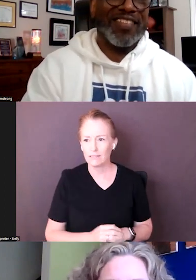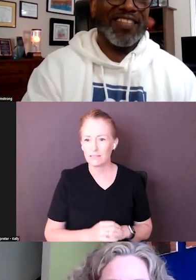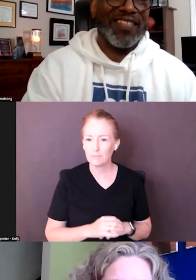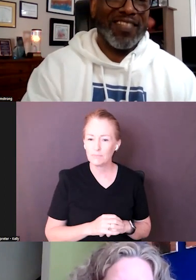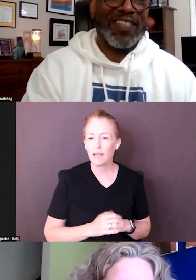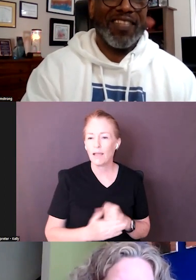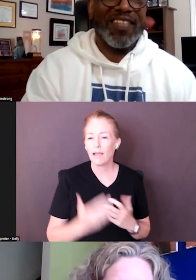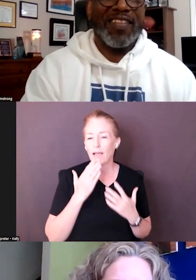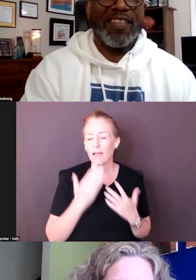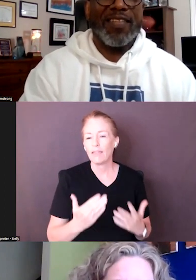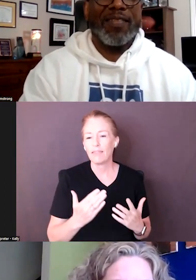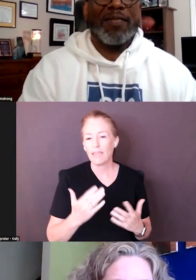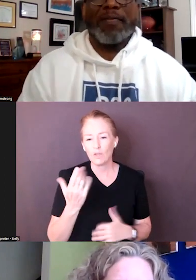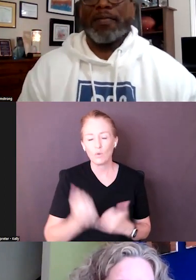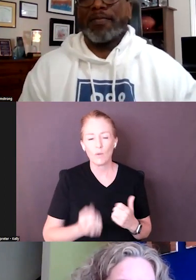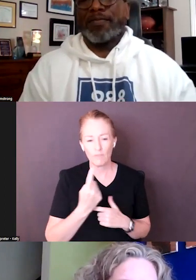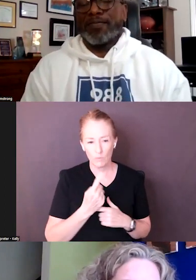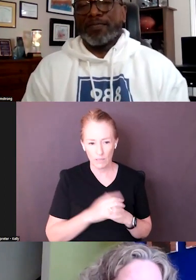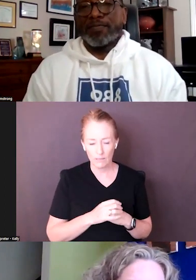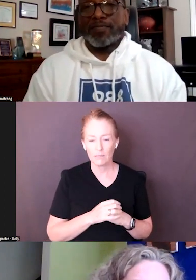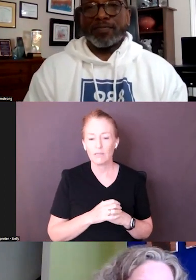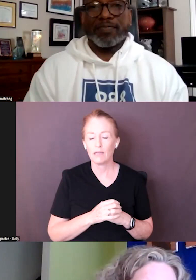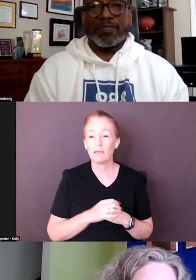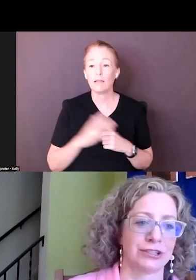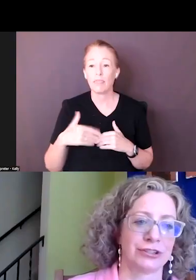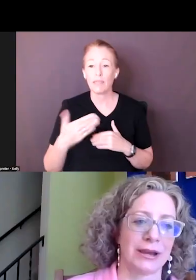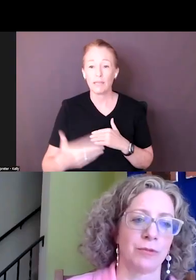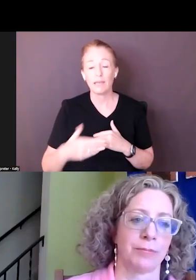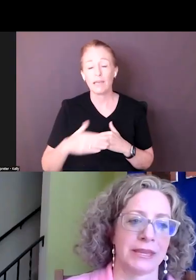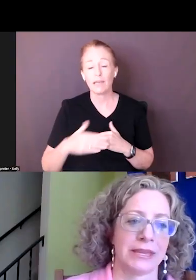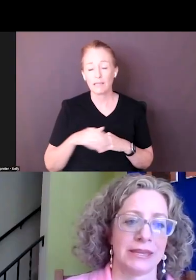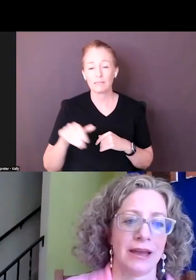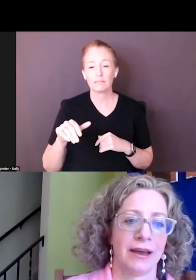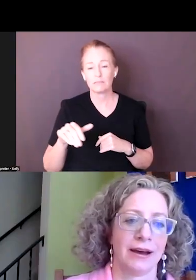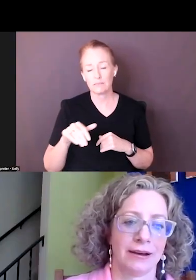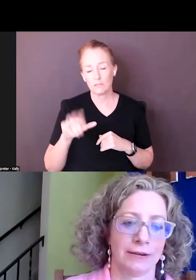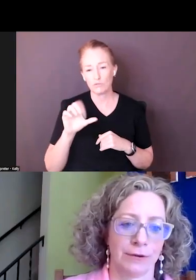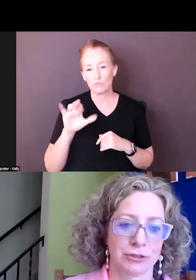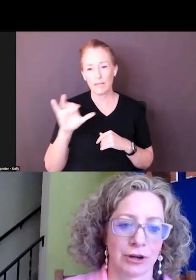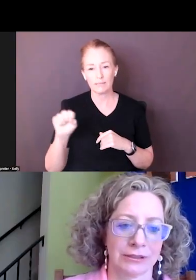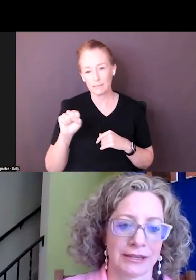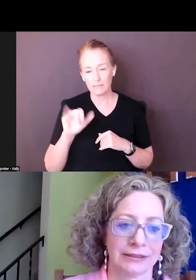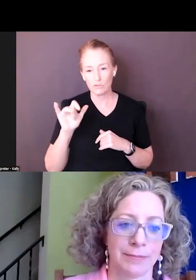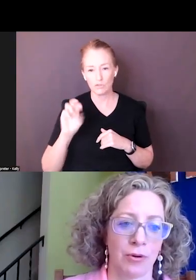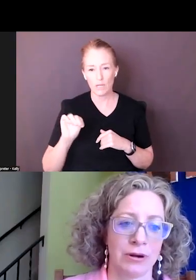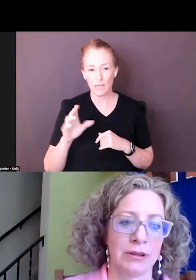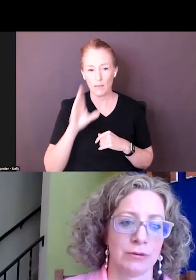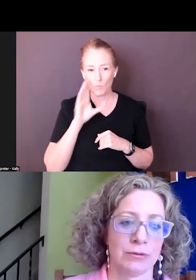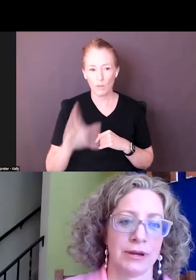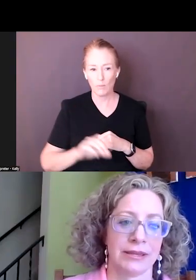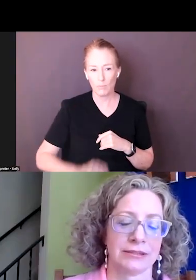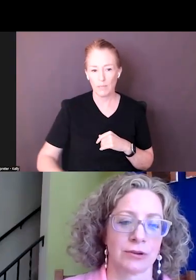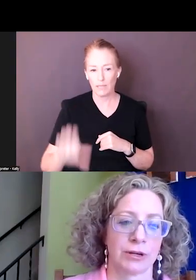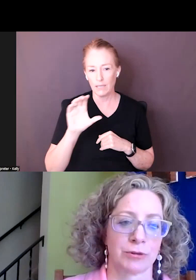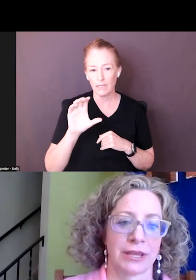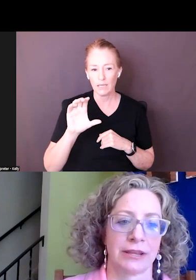thank you, everybody. The next Crisis Jam will be from Charlotte Claiborne,